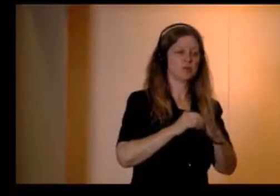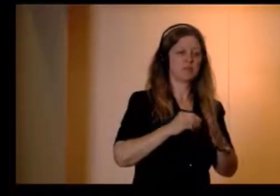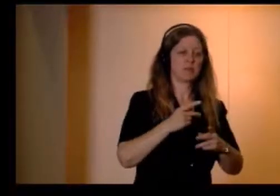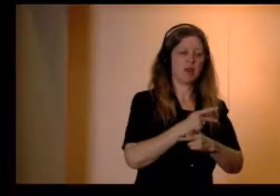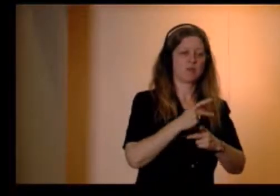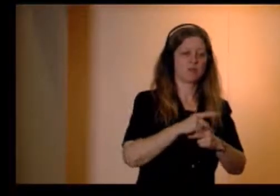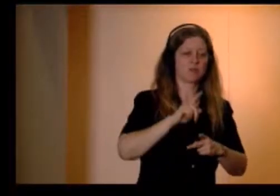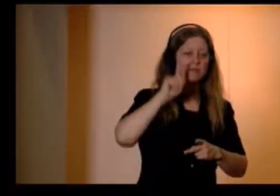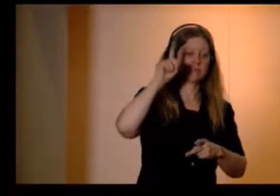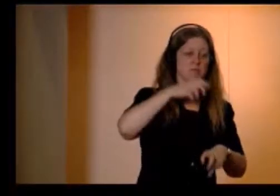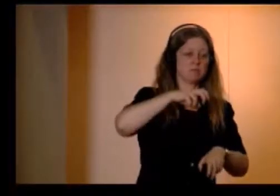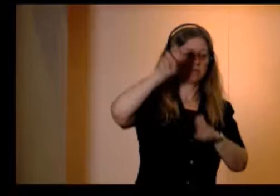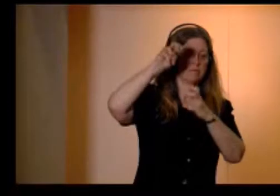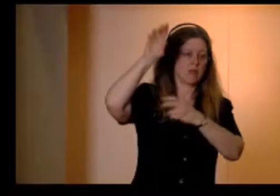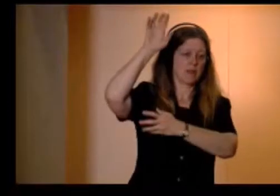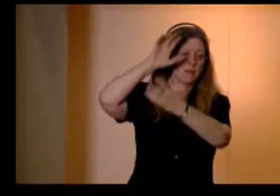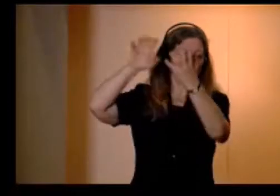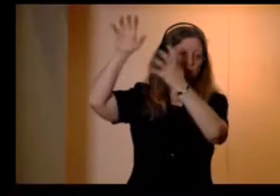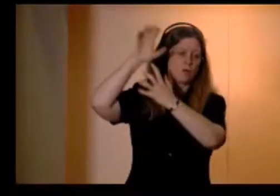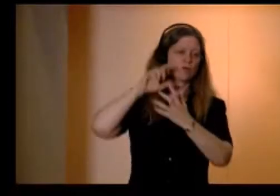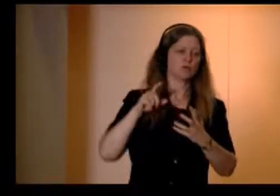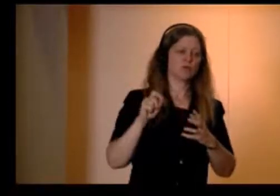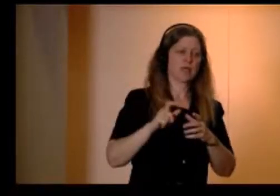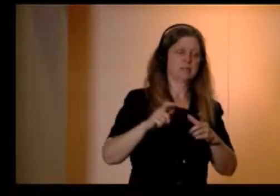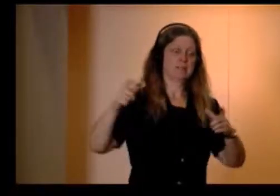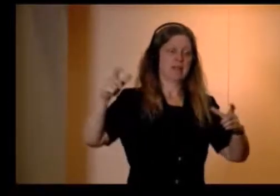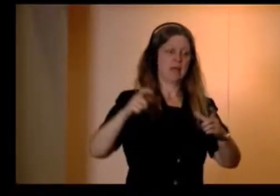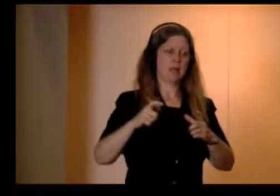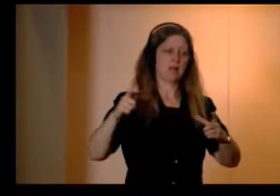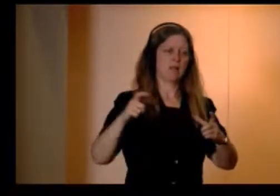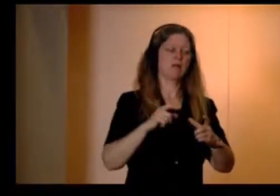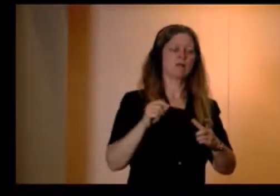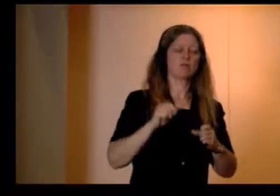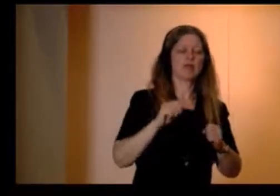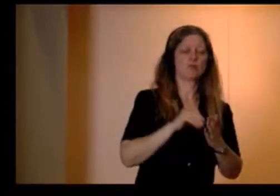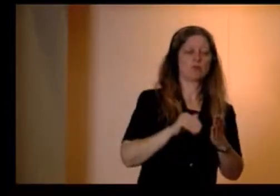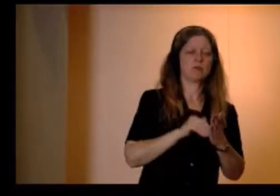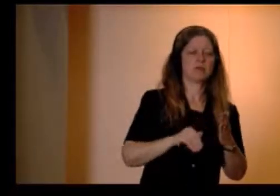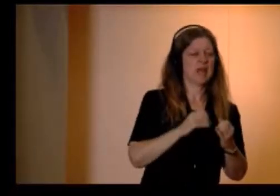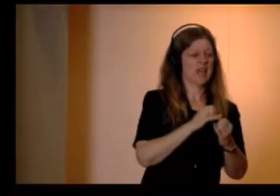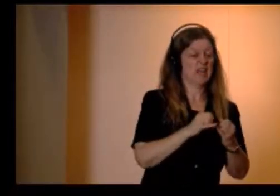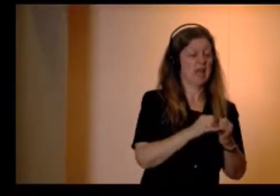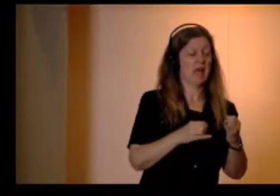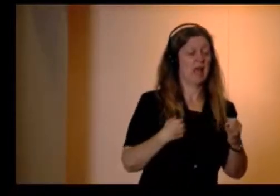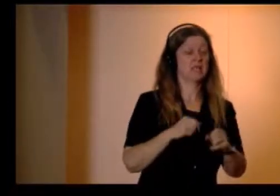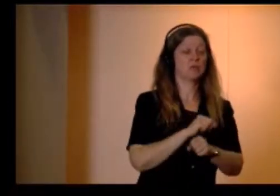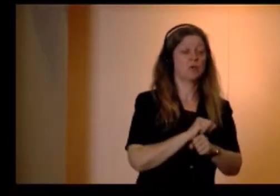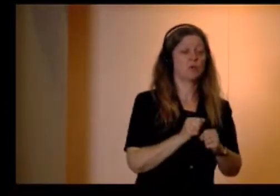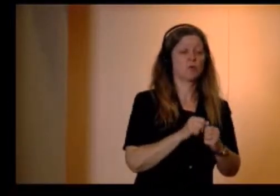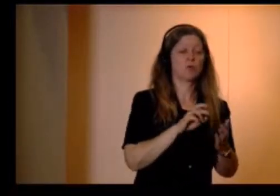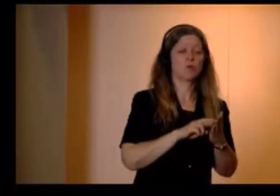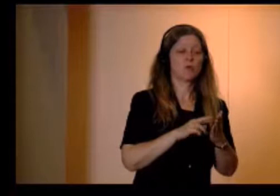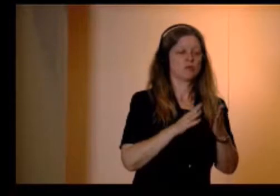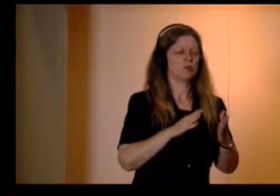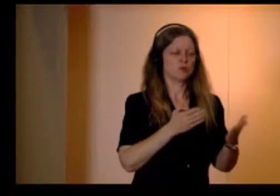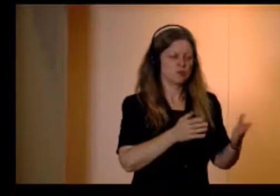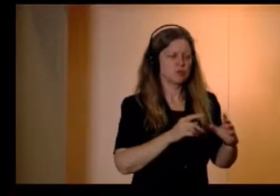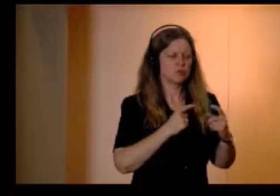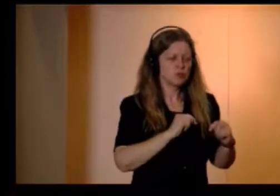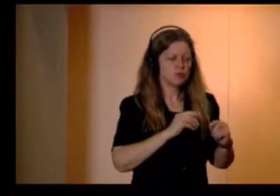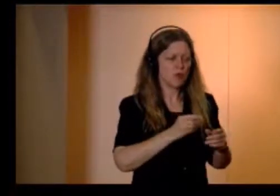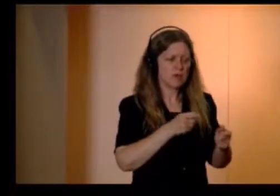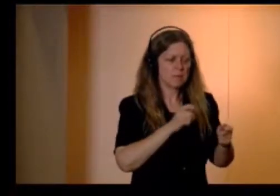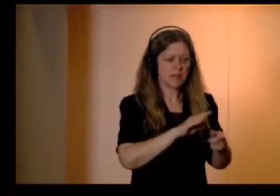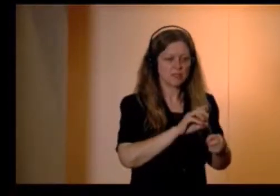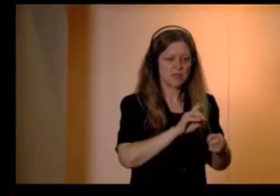repeatable. And lastly, we're working with researchers to try and manage their data, because the data is no good if it's just on a hard drive underneath someone's